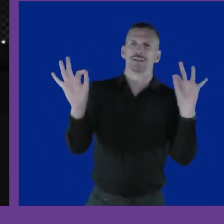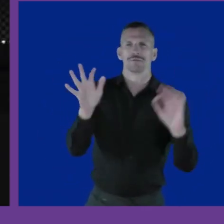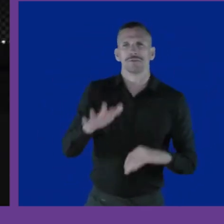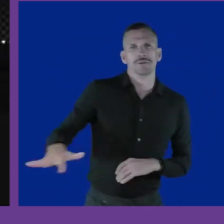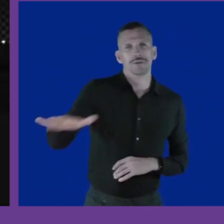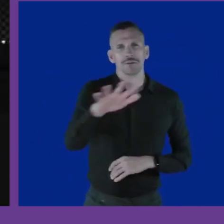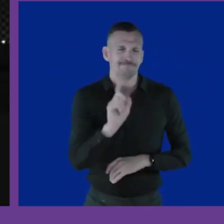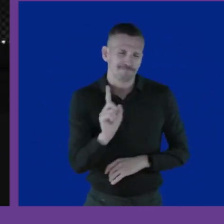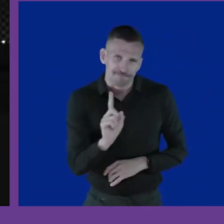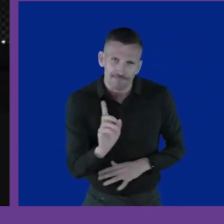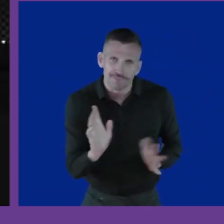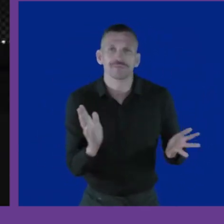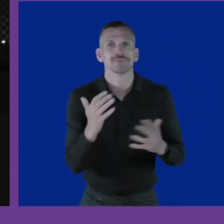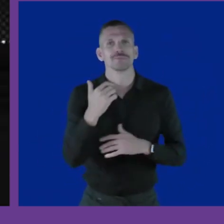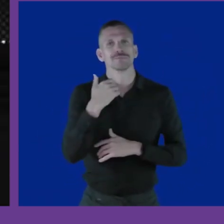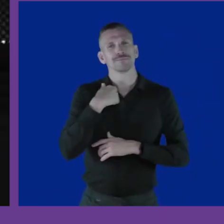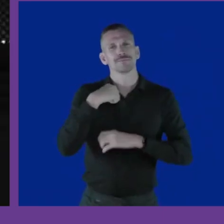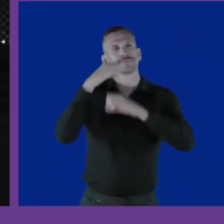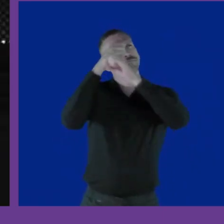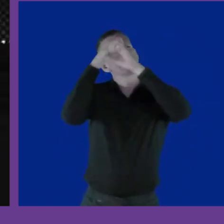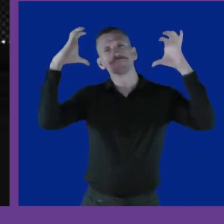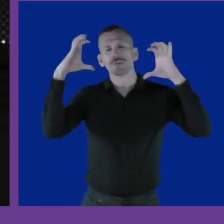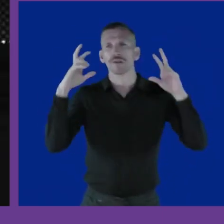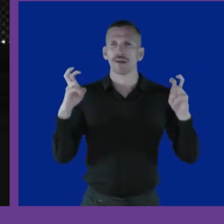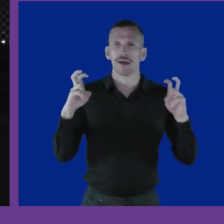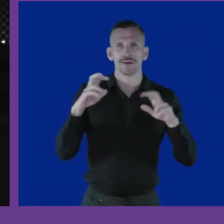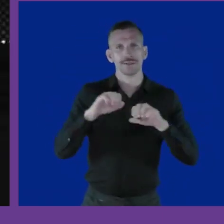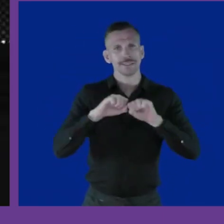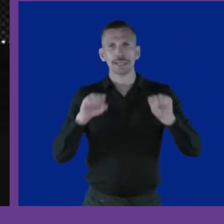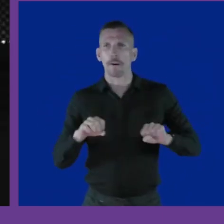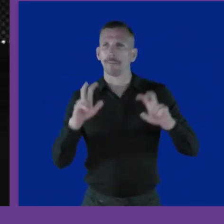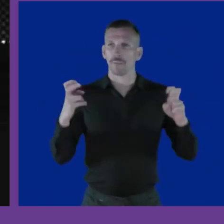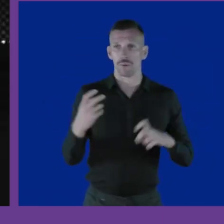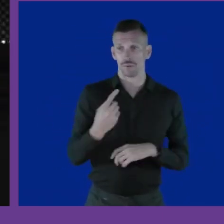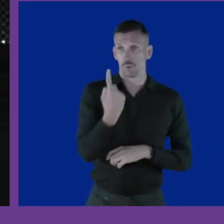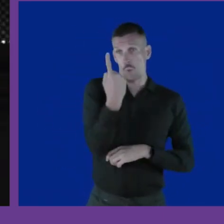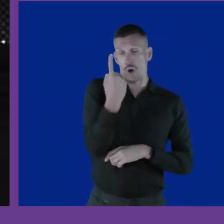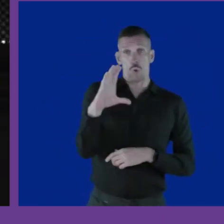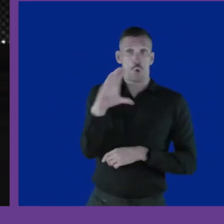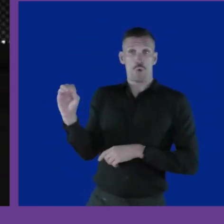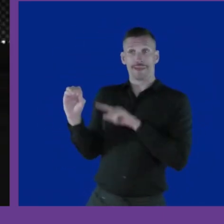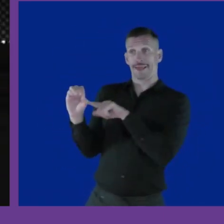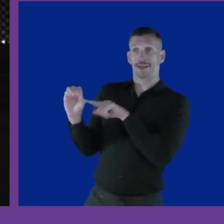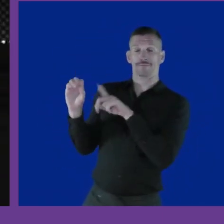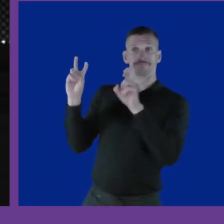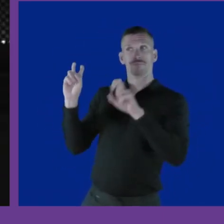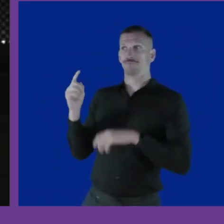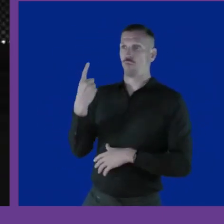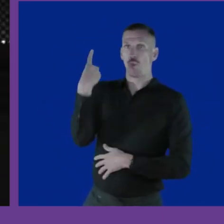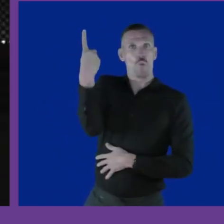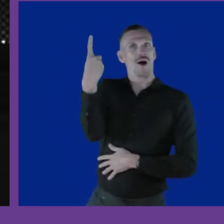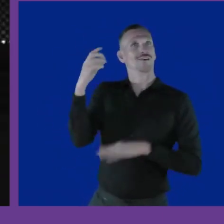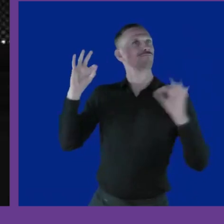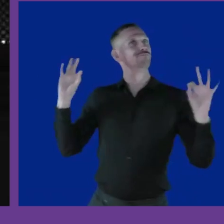the ecosystem, because this is an ecosystem after all, there's no one single company or innovator that is going to come up with the